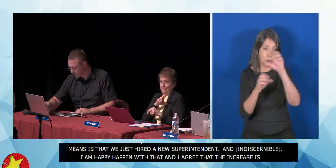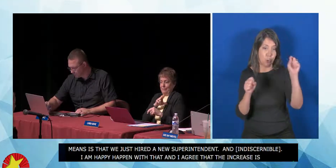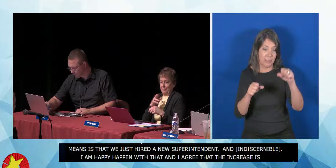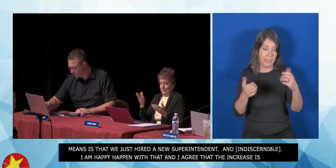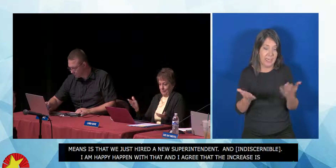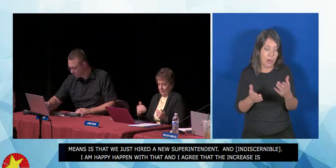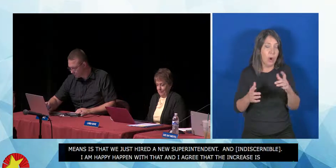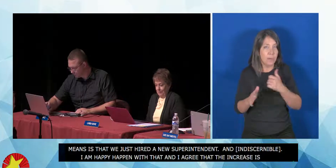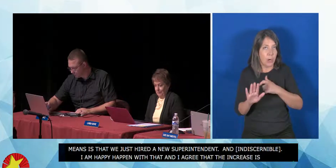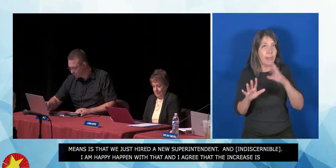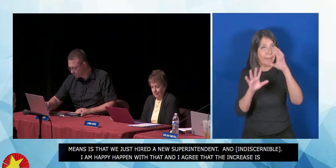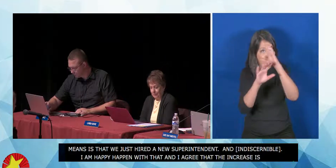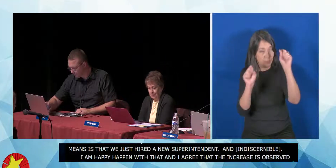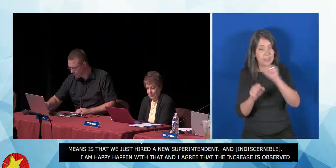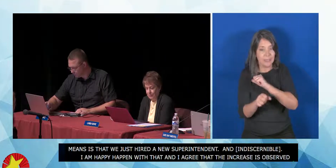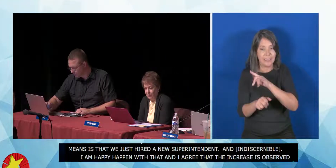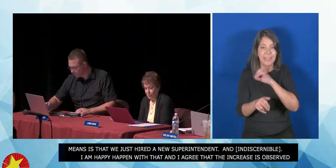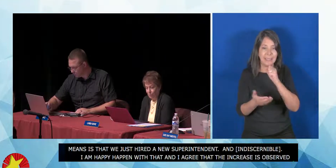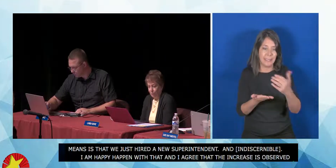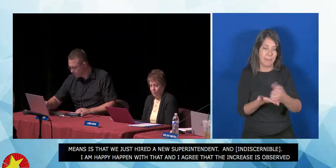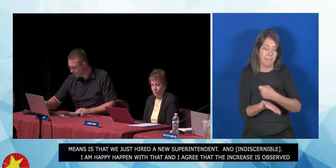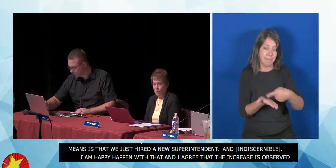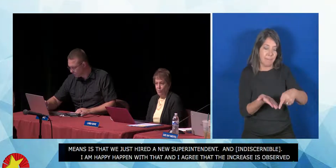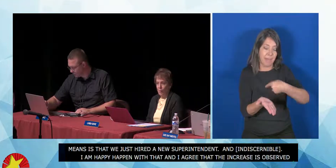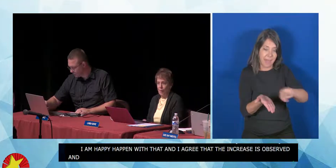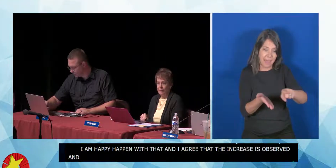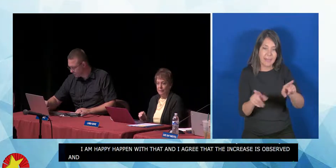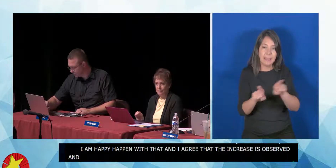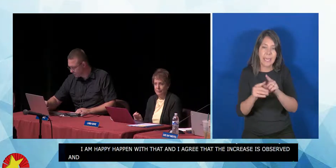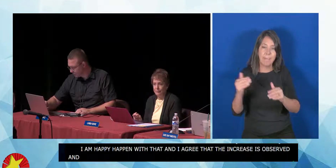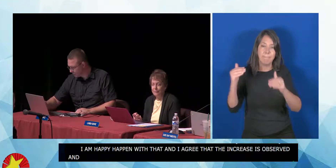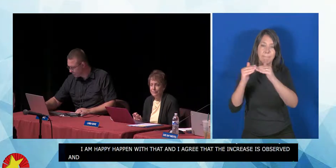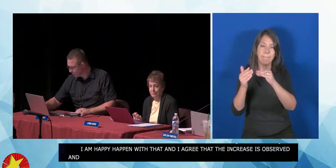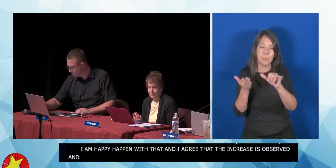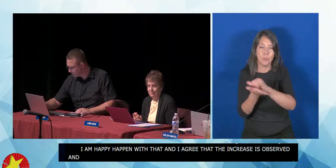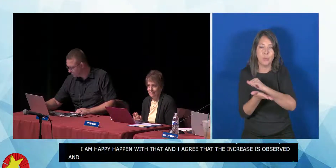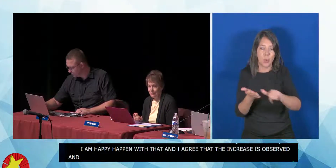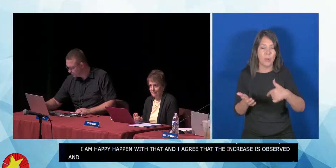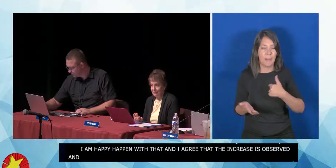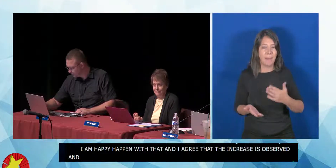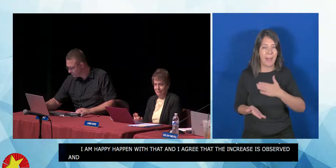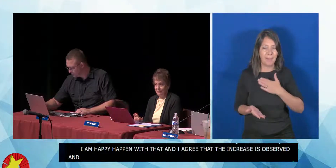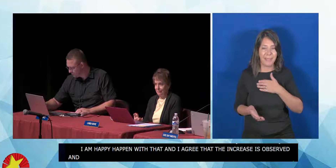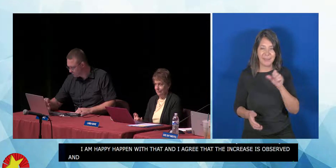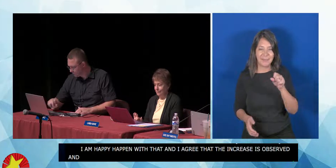what a superintendent in New York City is getting paid. And we are lucky to have Superintendent Reichman here.